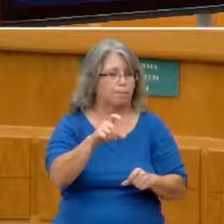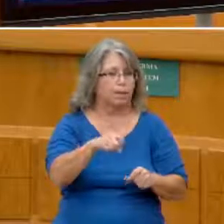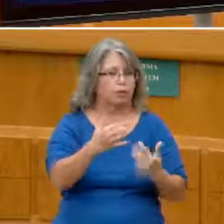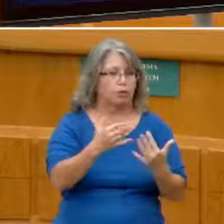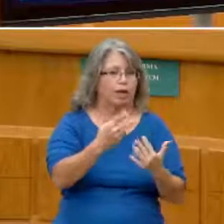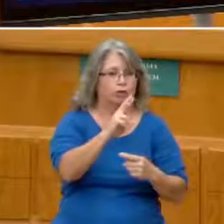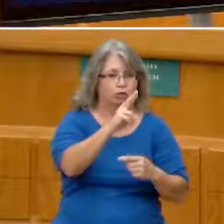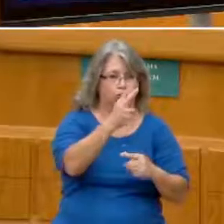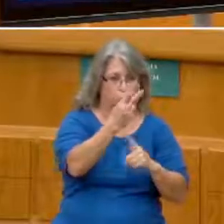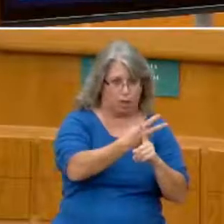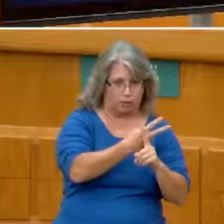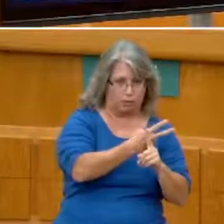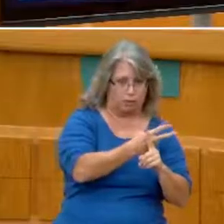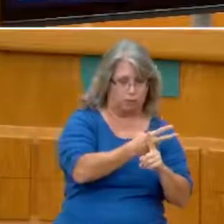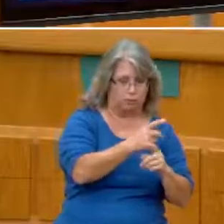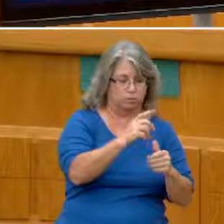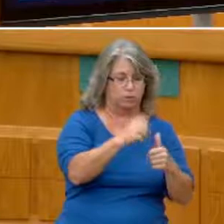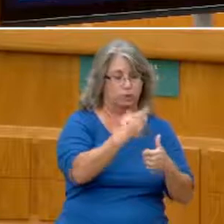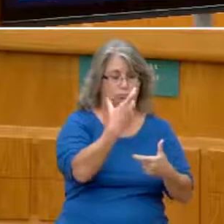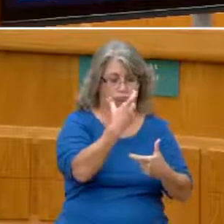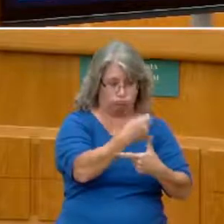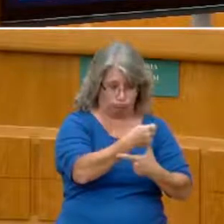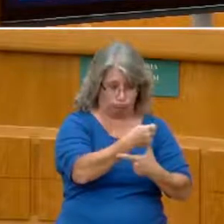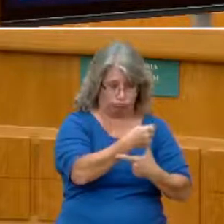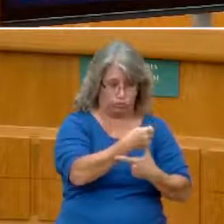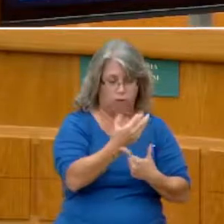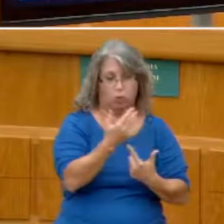that first dose.